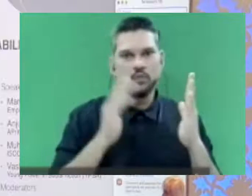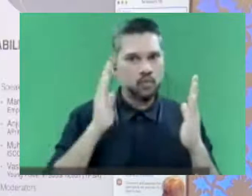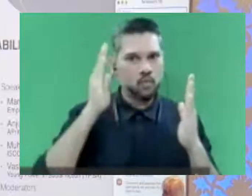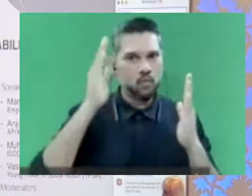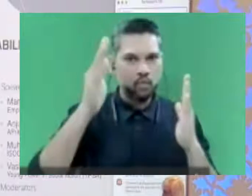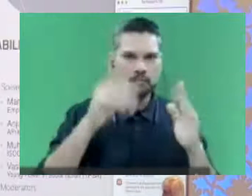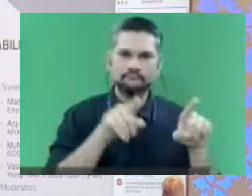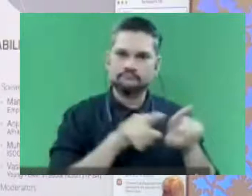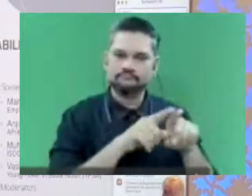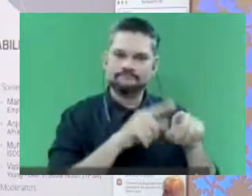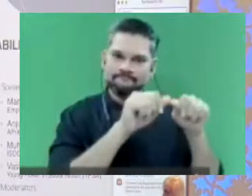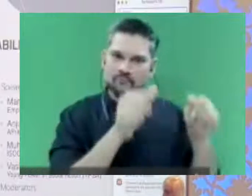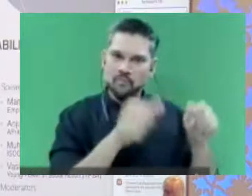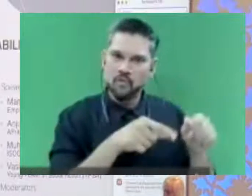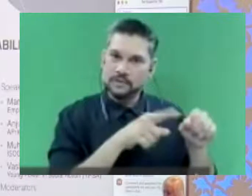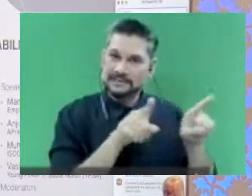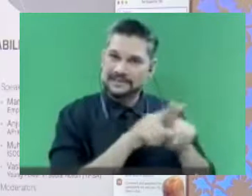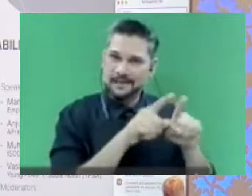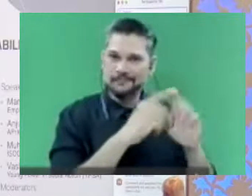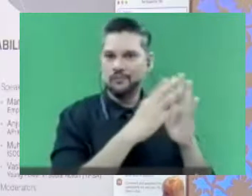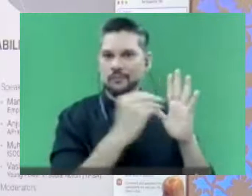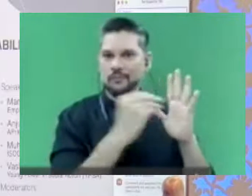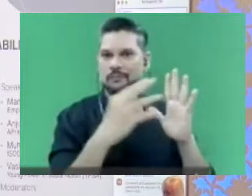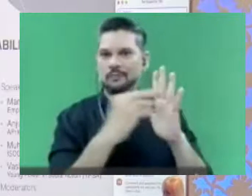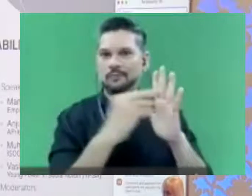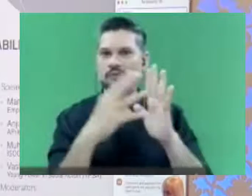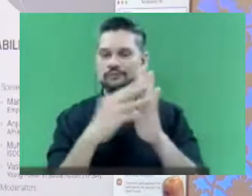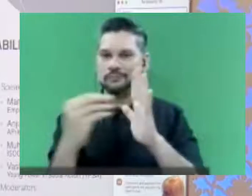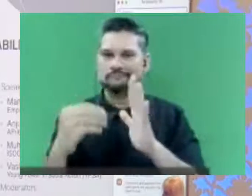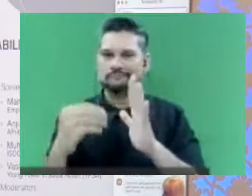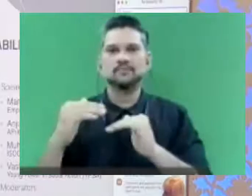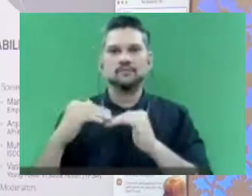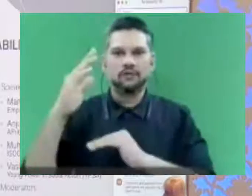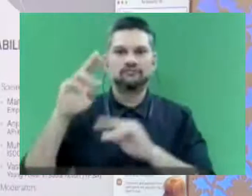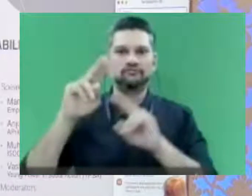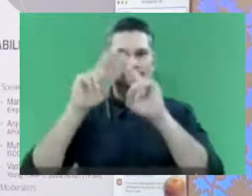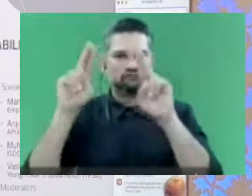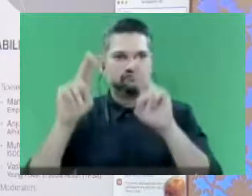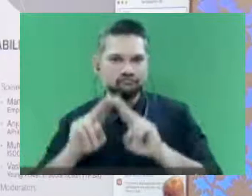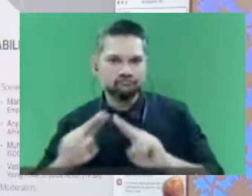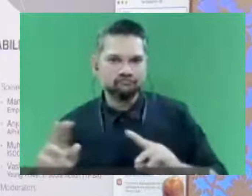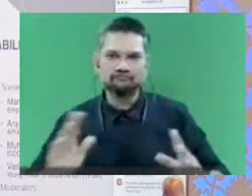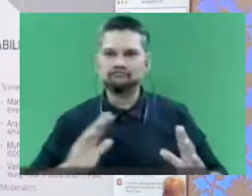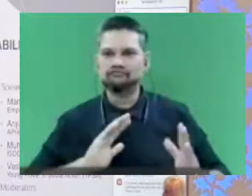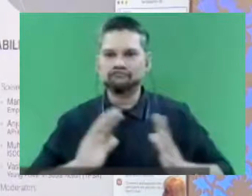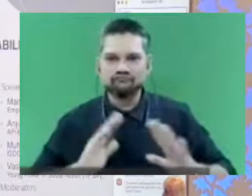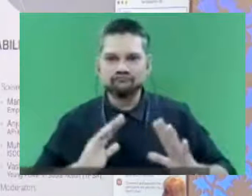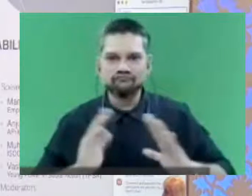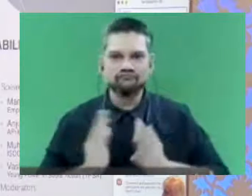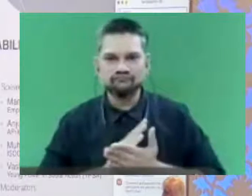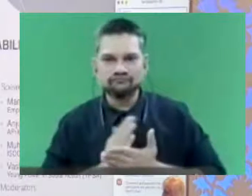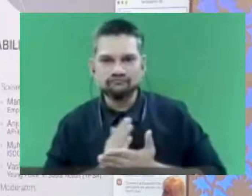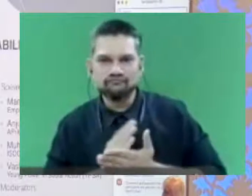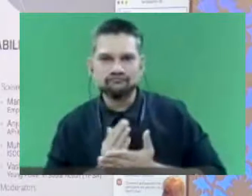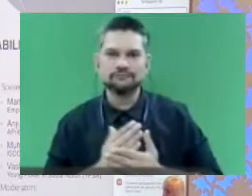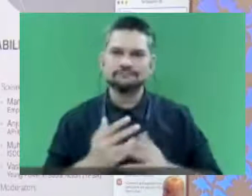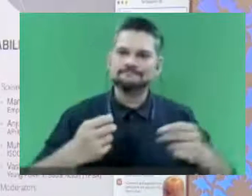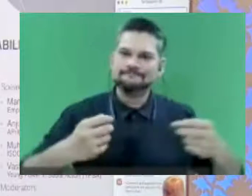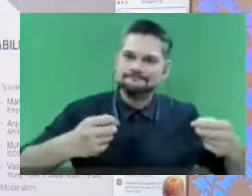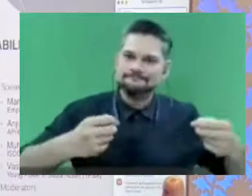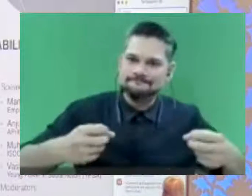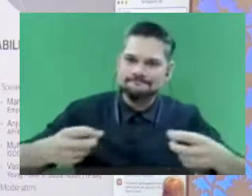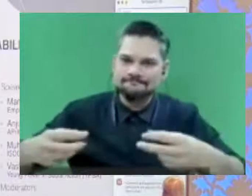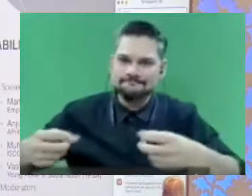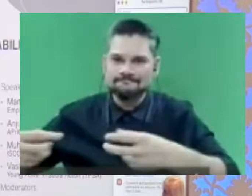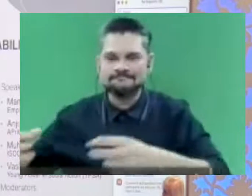of accessibility. There will be international sign interpretation, captioning, of course, and any